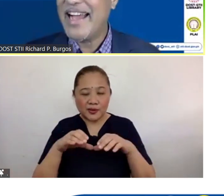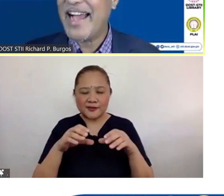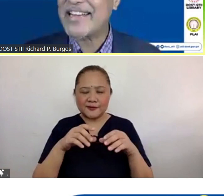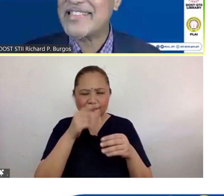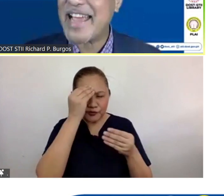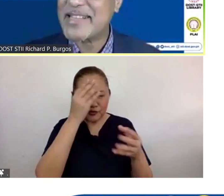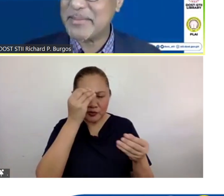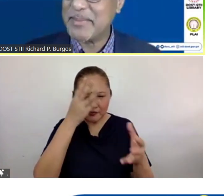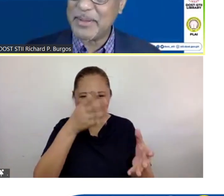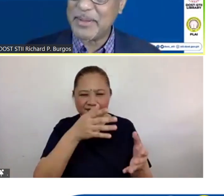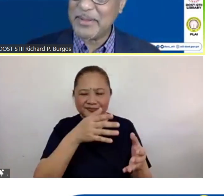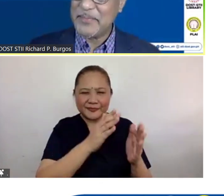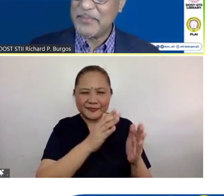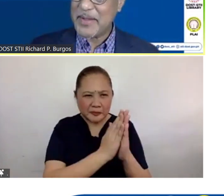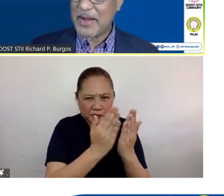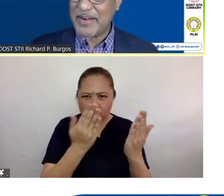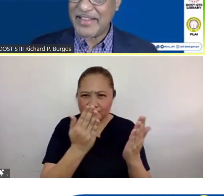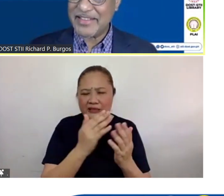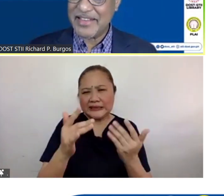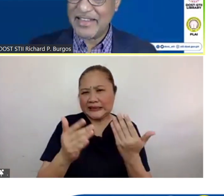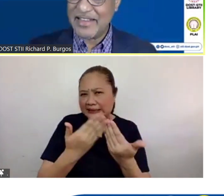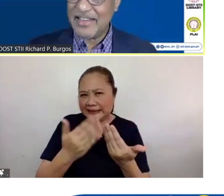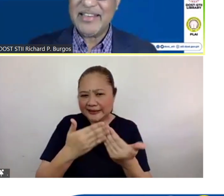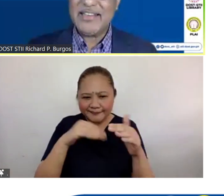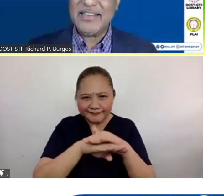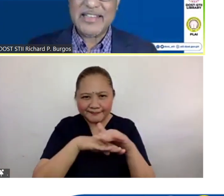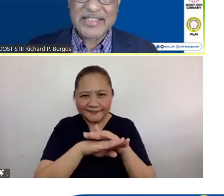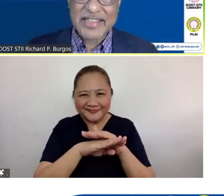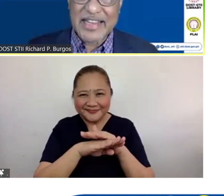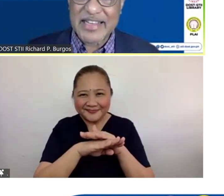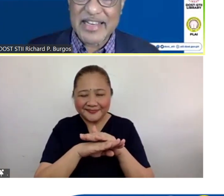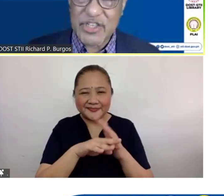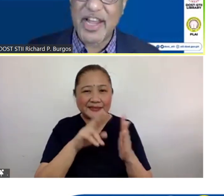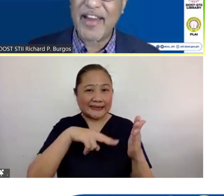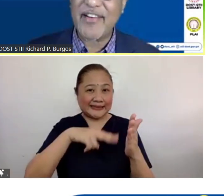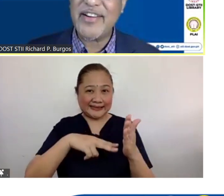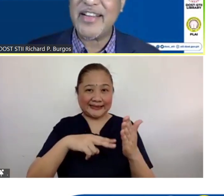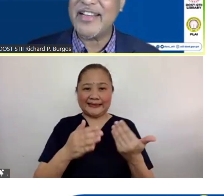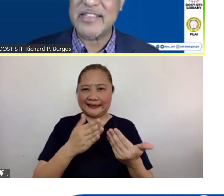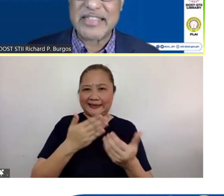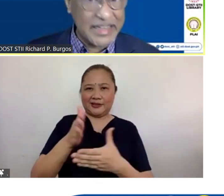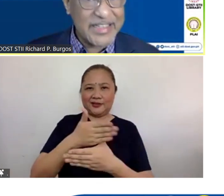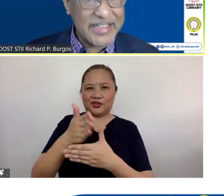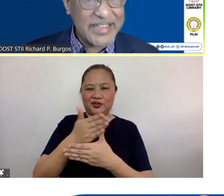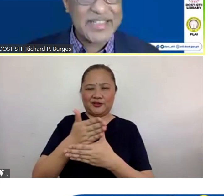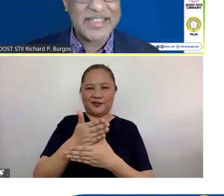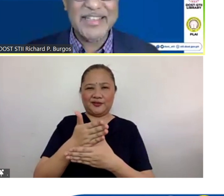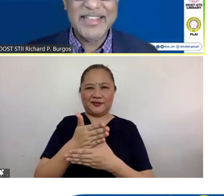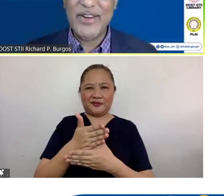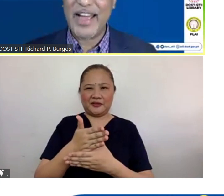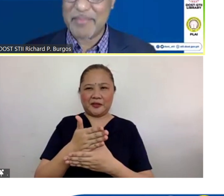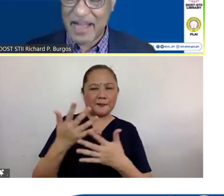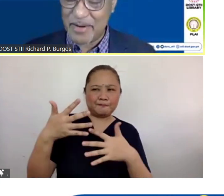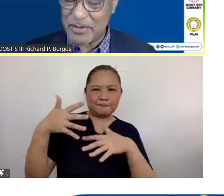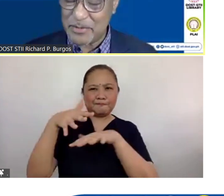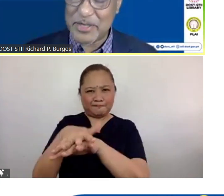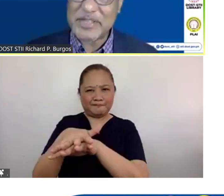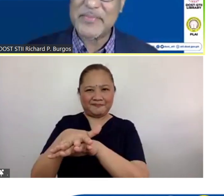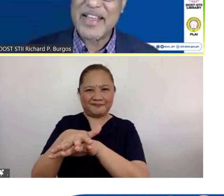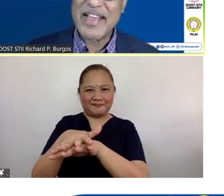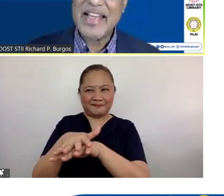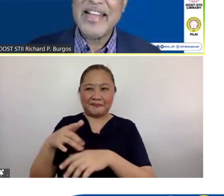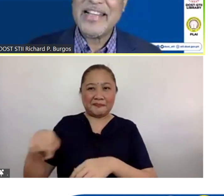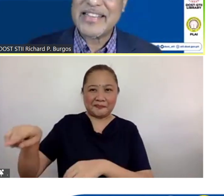easily accessible, all right, that is easily shared and synced, all right, by our